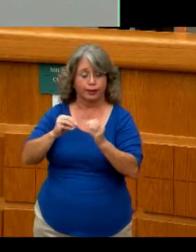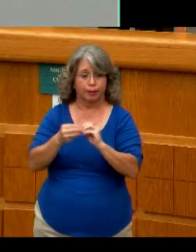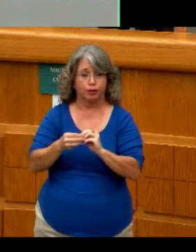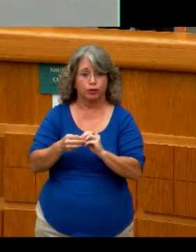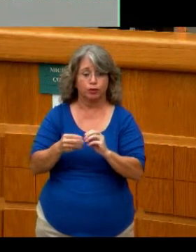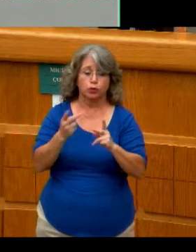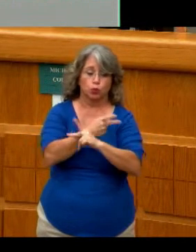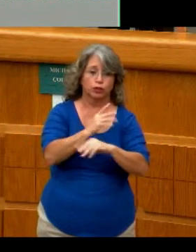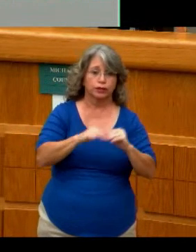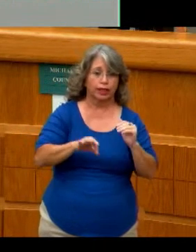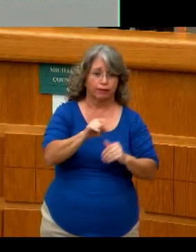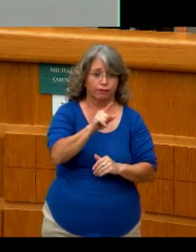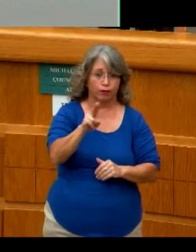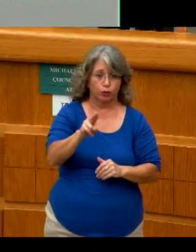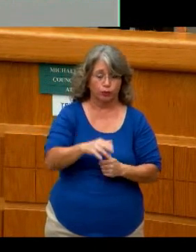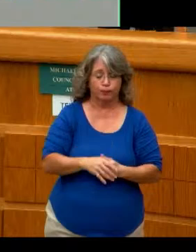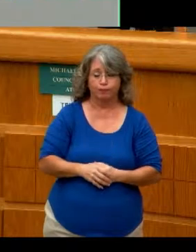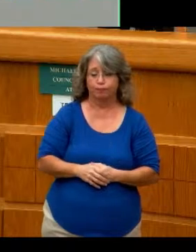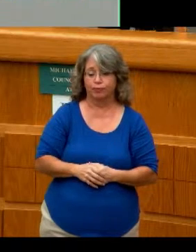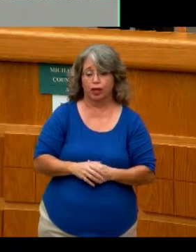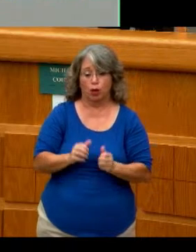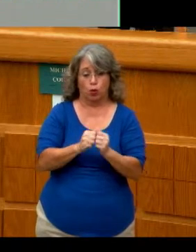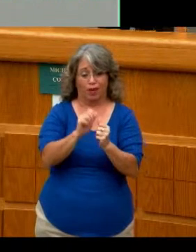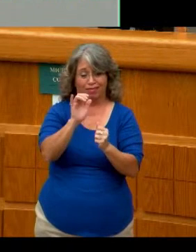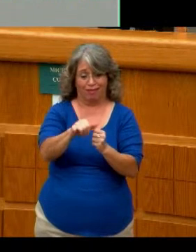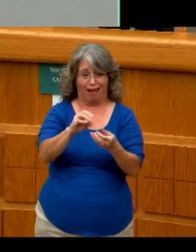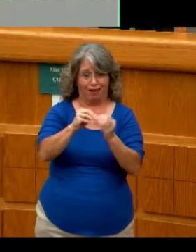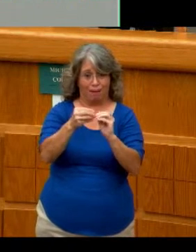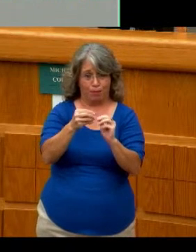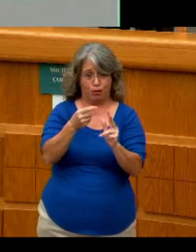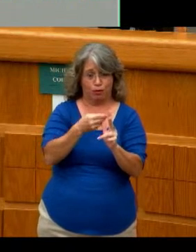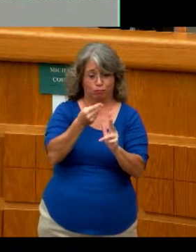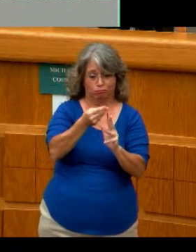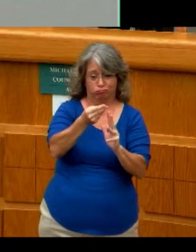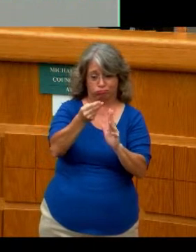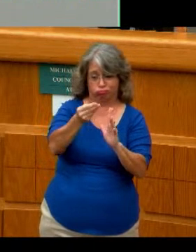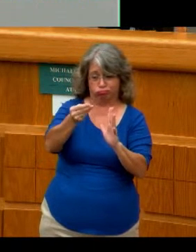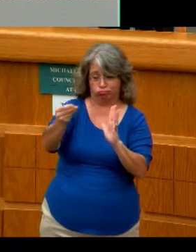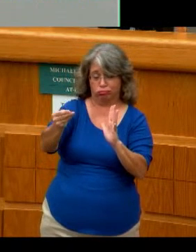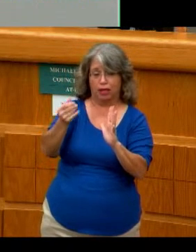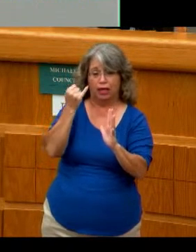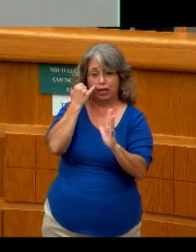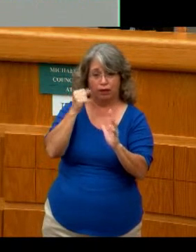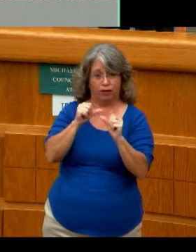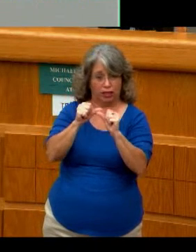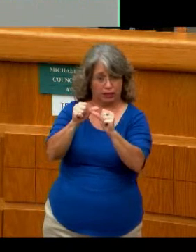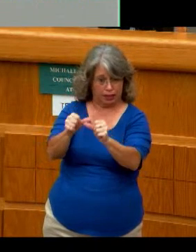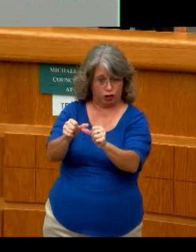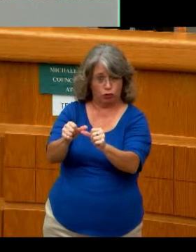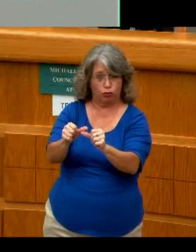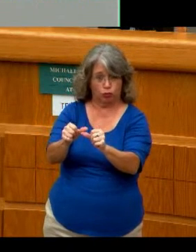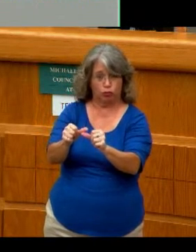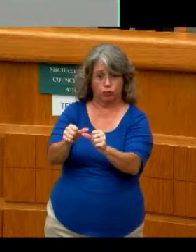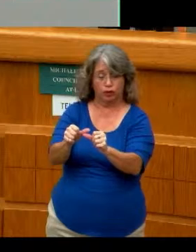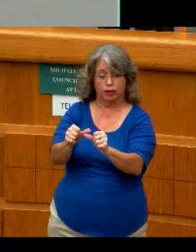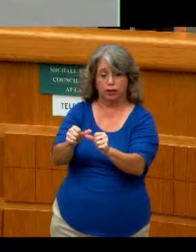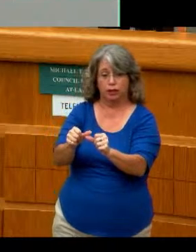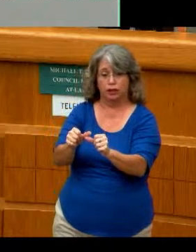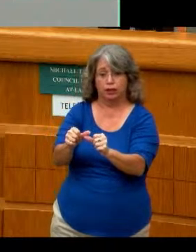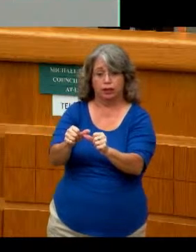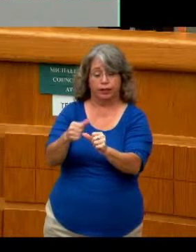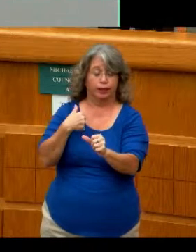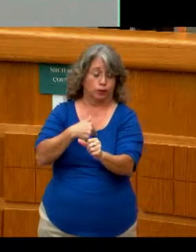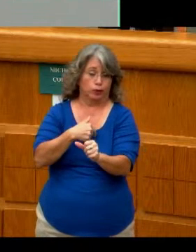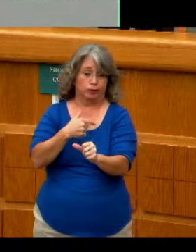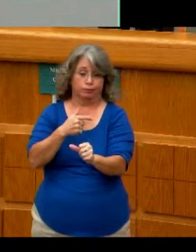much higher than the transmission rate of something like the flu. And so with this transmission rate, if we continue along the same